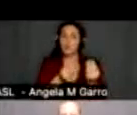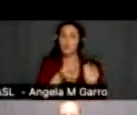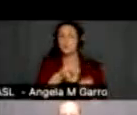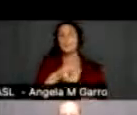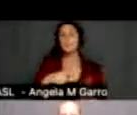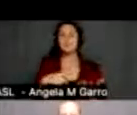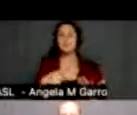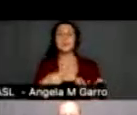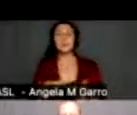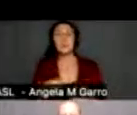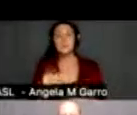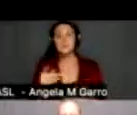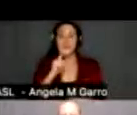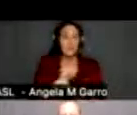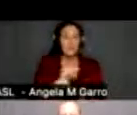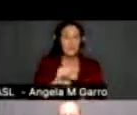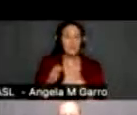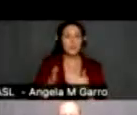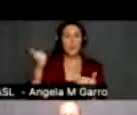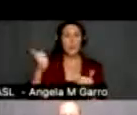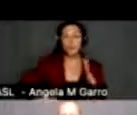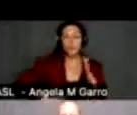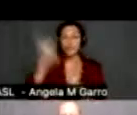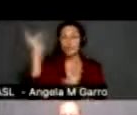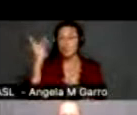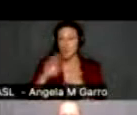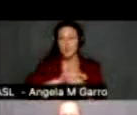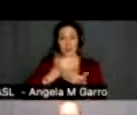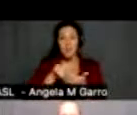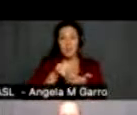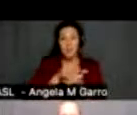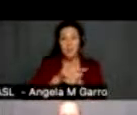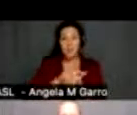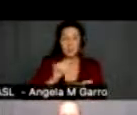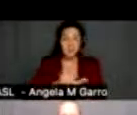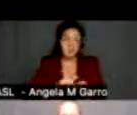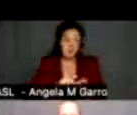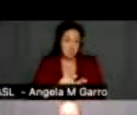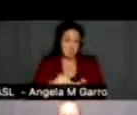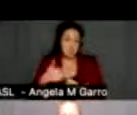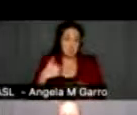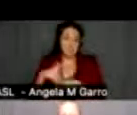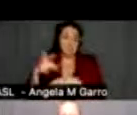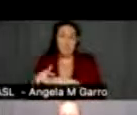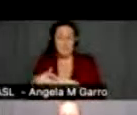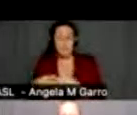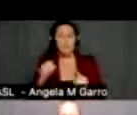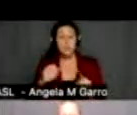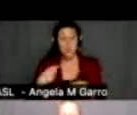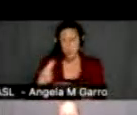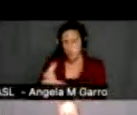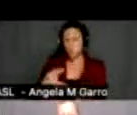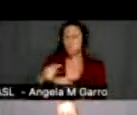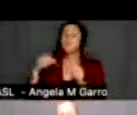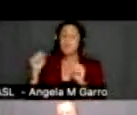actually almost a tripling of the amount of funds that are available. And in doing so, have been able to offer